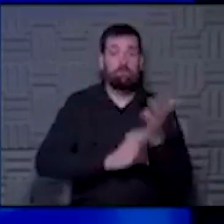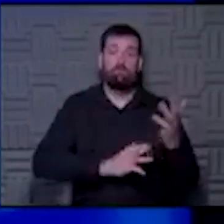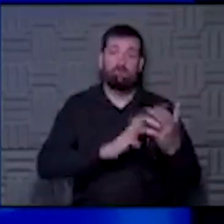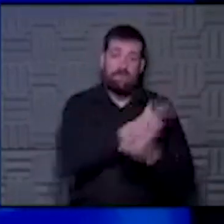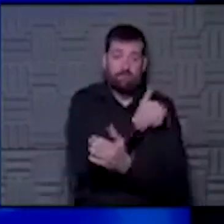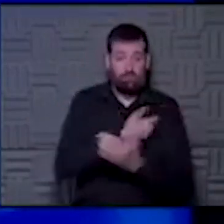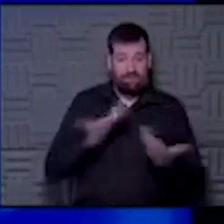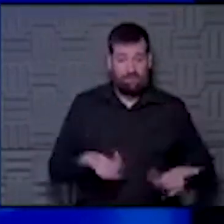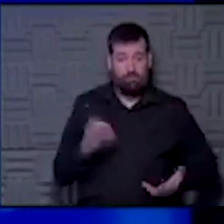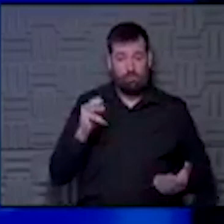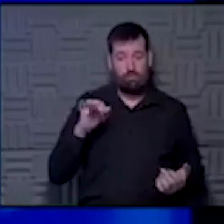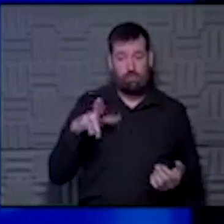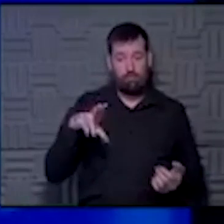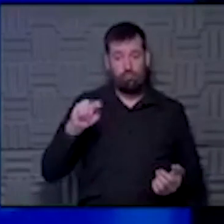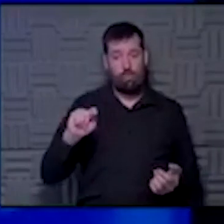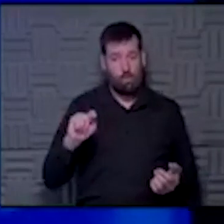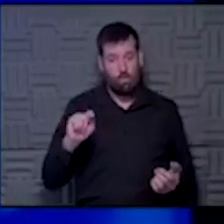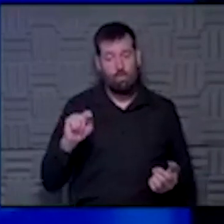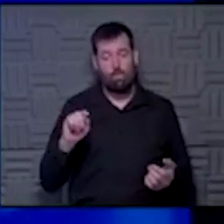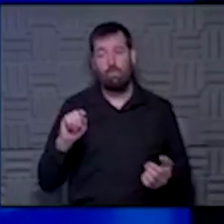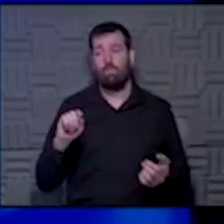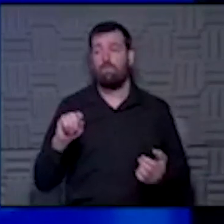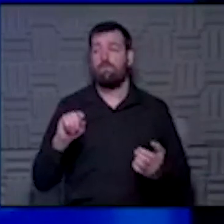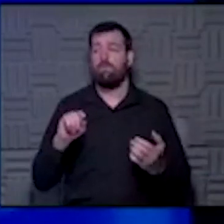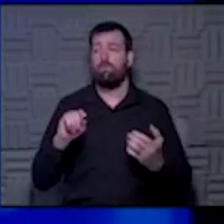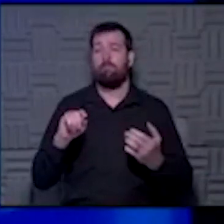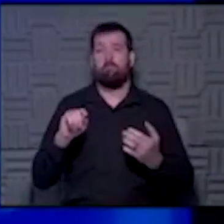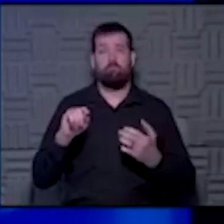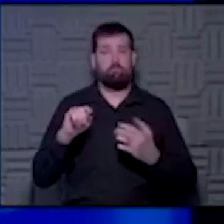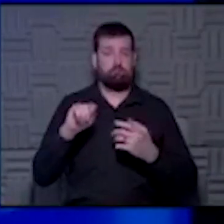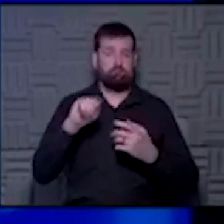the metropolitan area here, and that